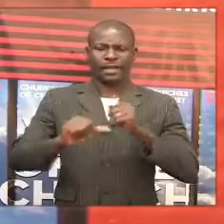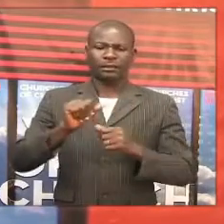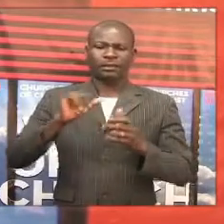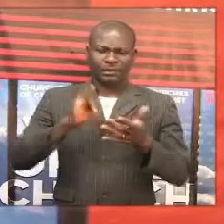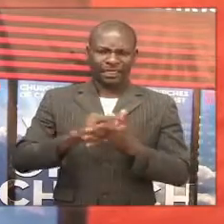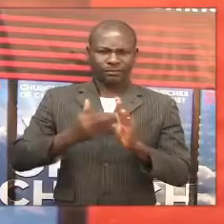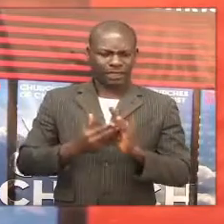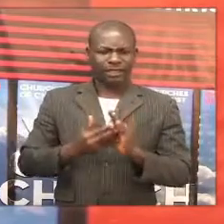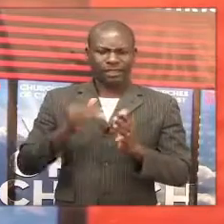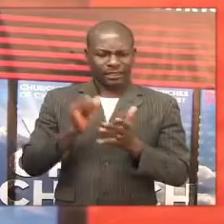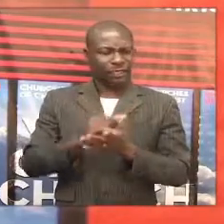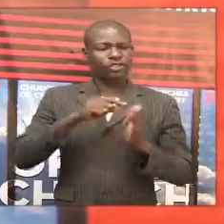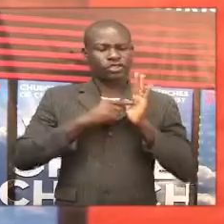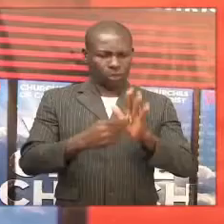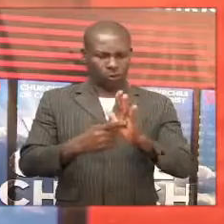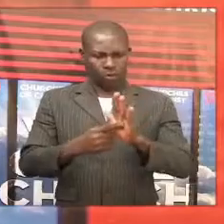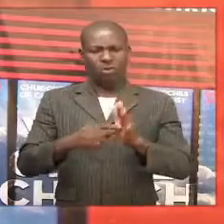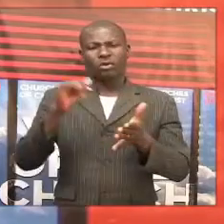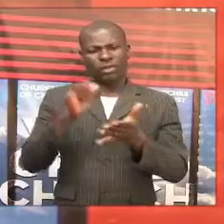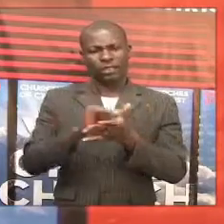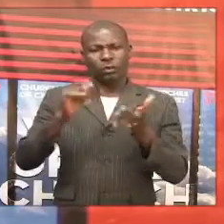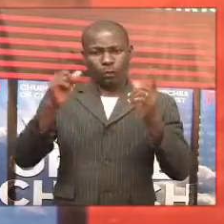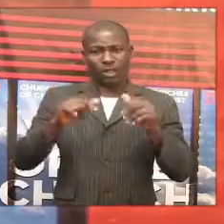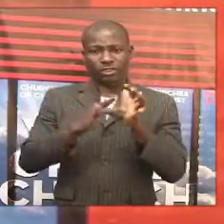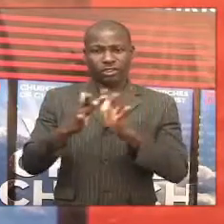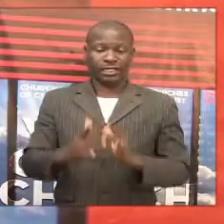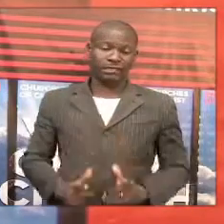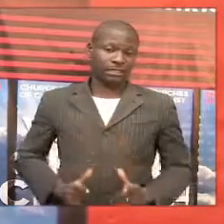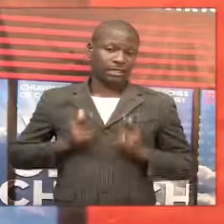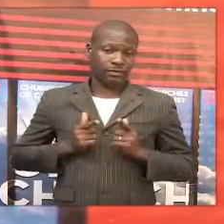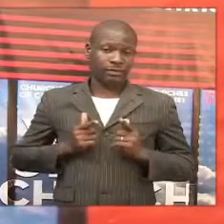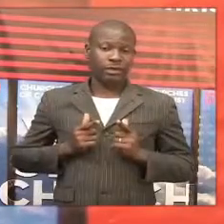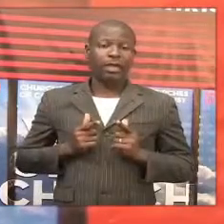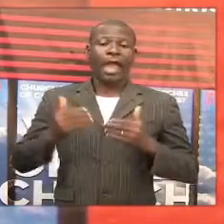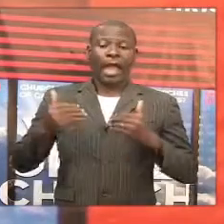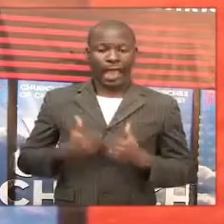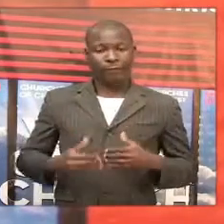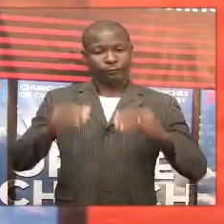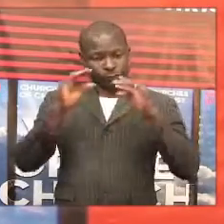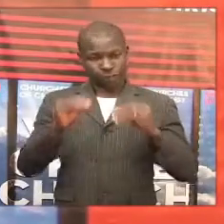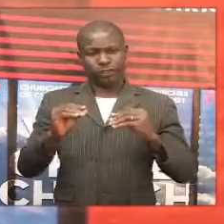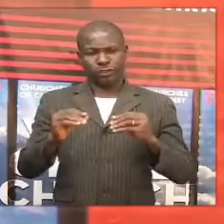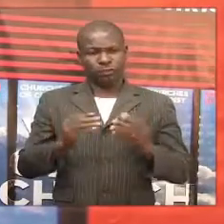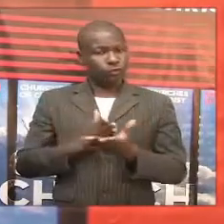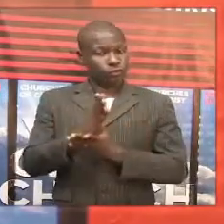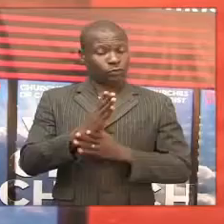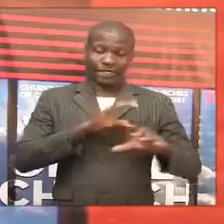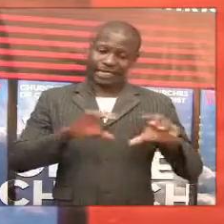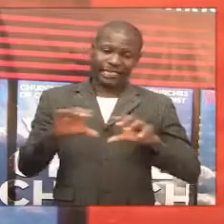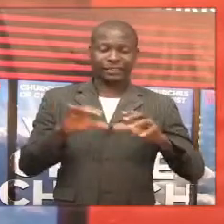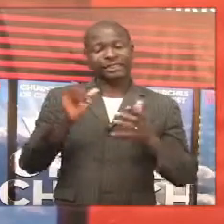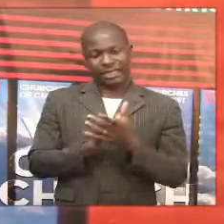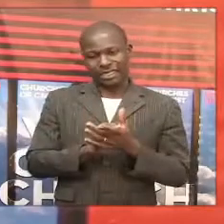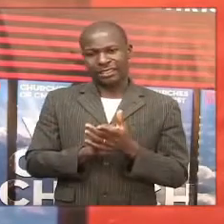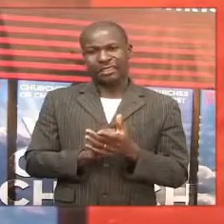eye indication say ebra na yesu ti ase no na wa kire through his actions and inactions say